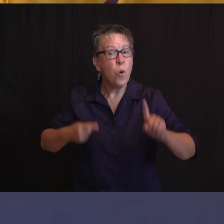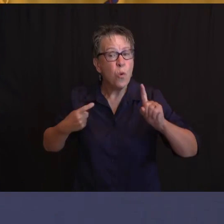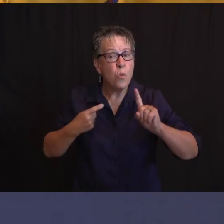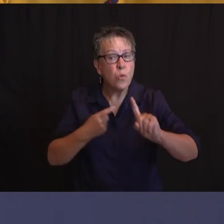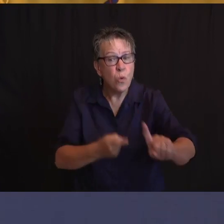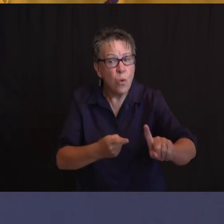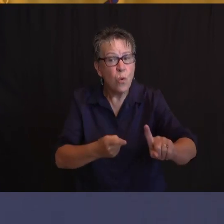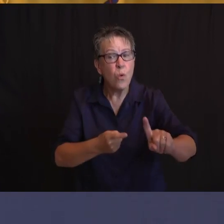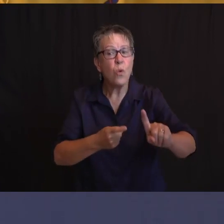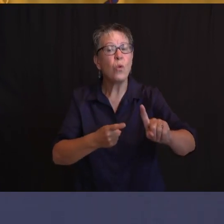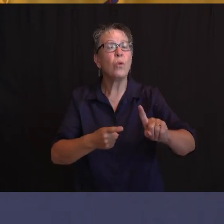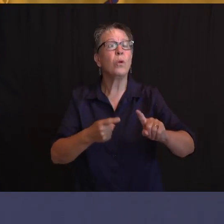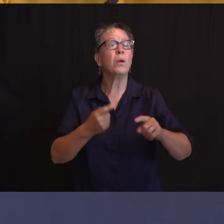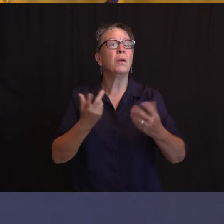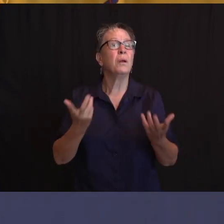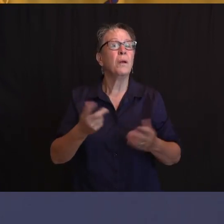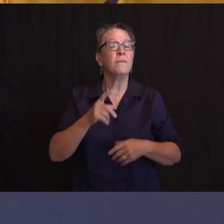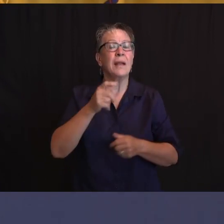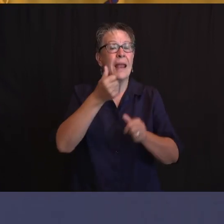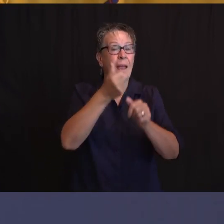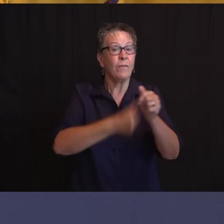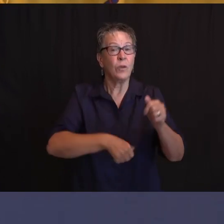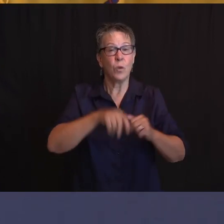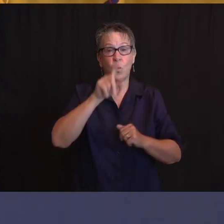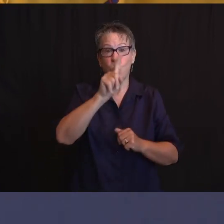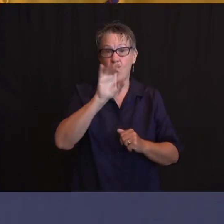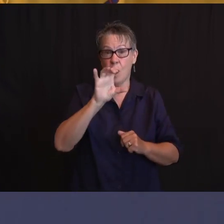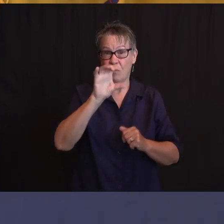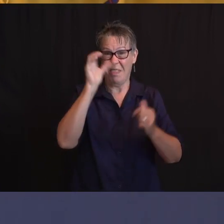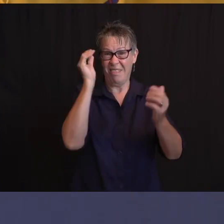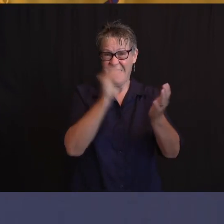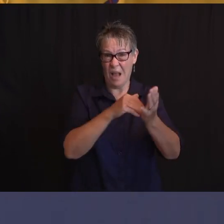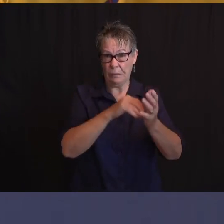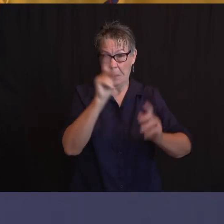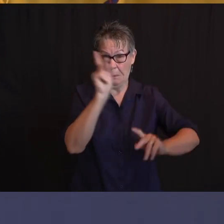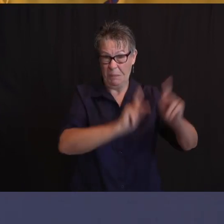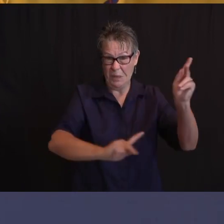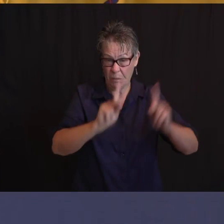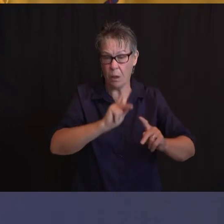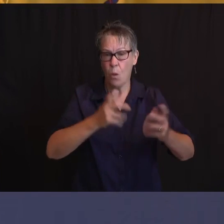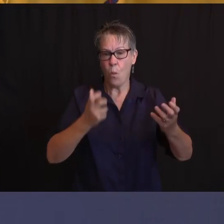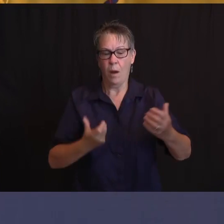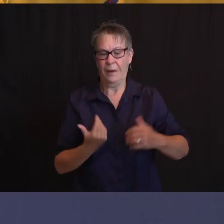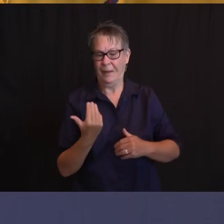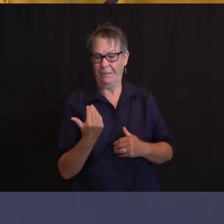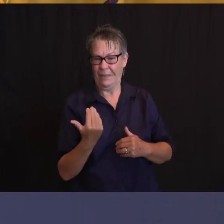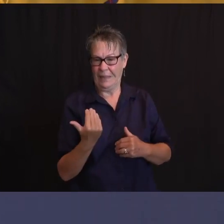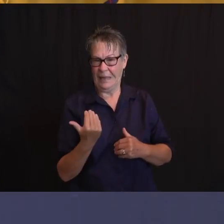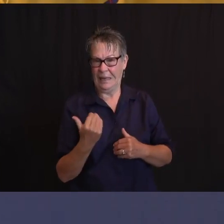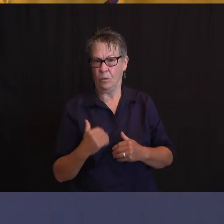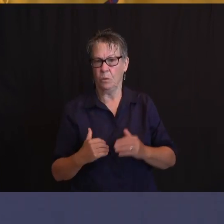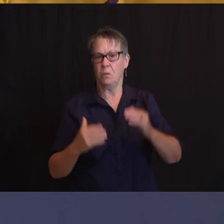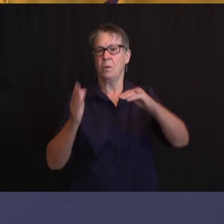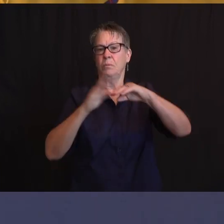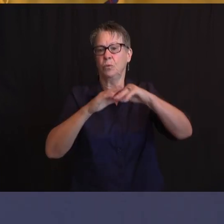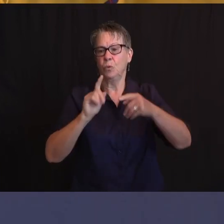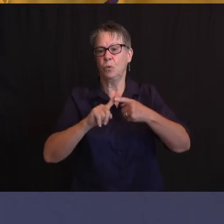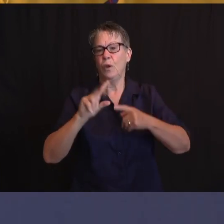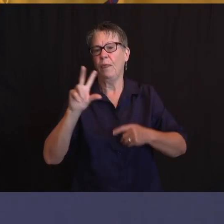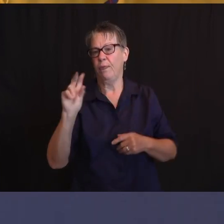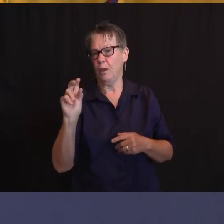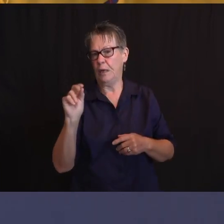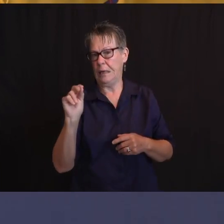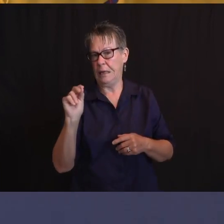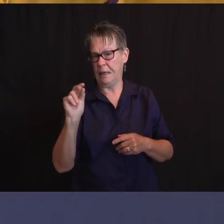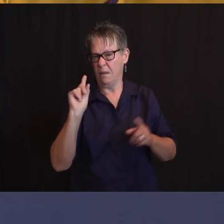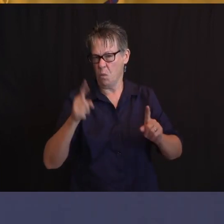residents, and ultimately by the end of the year to get to 30 per 100,000. So that's the objective, and then go beyond